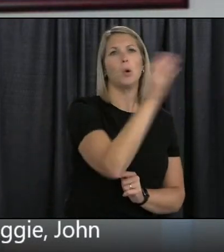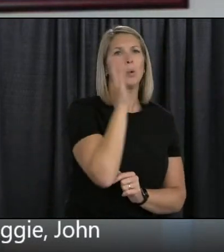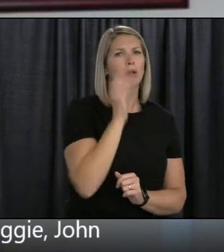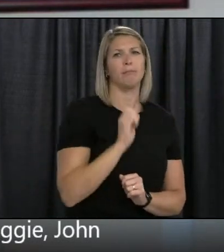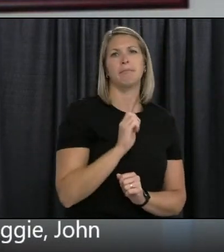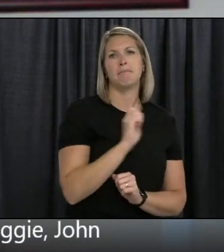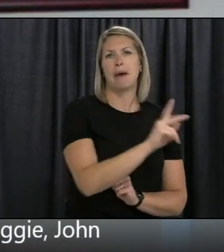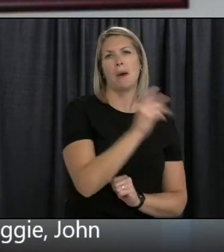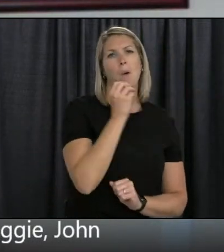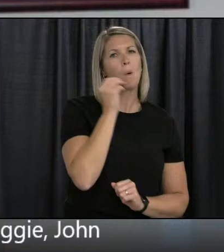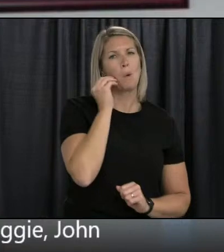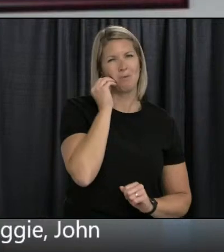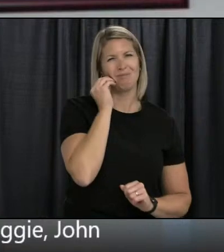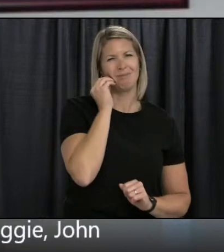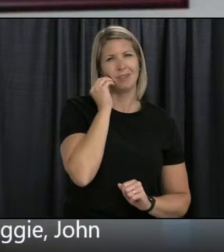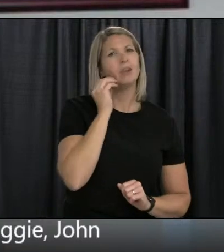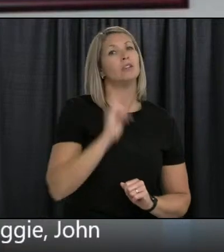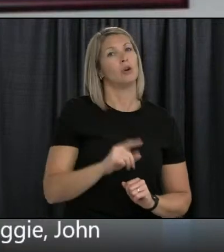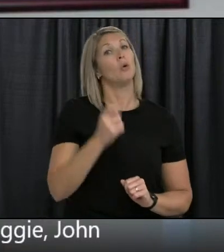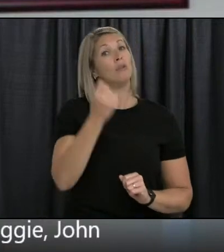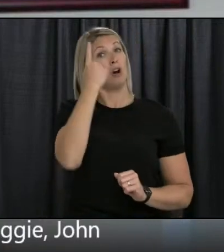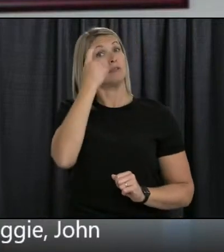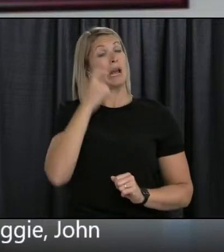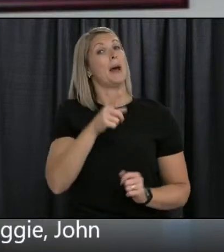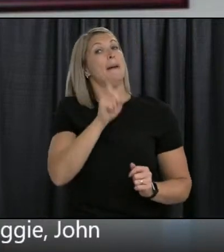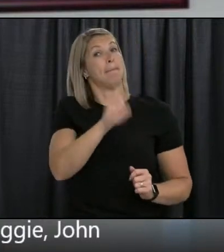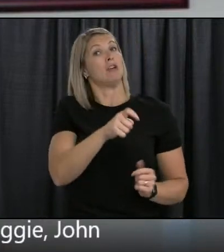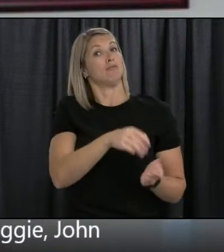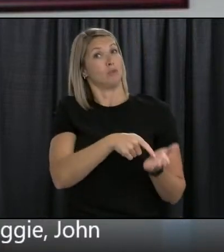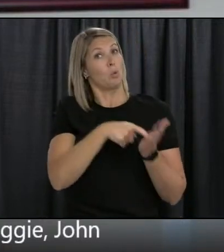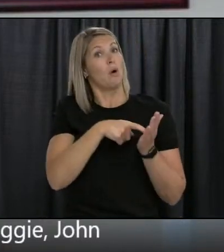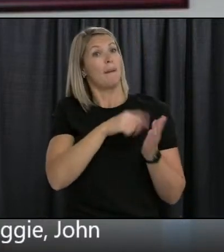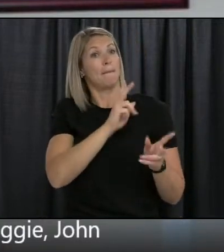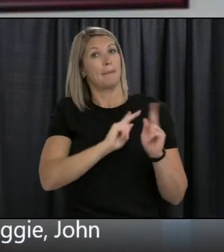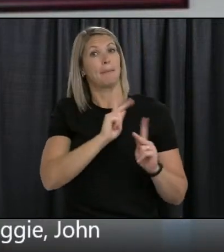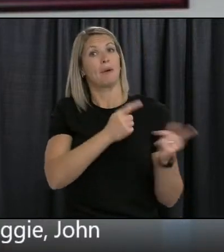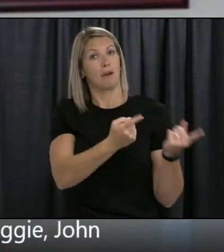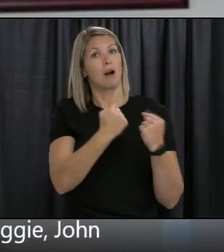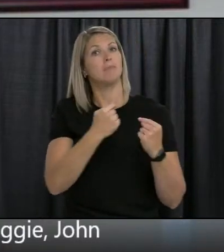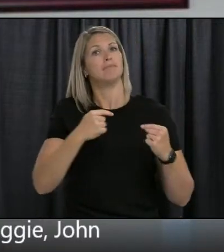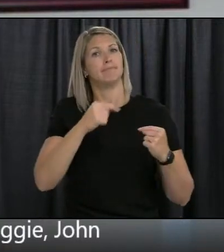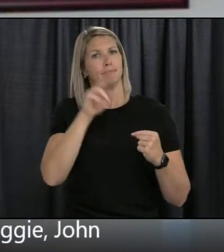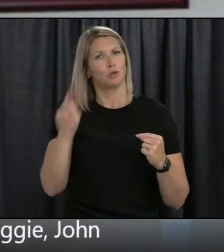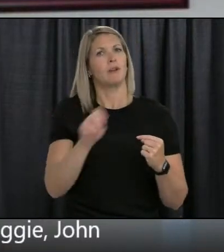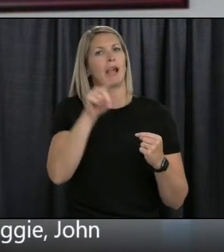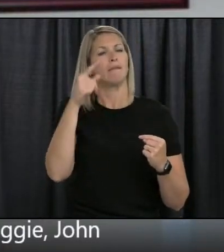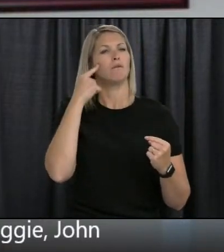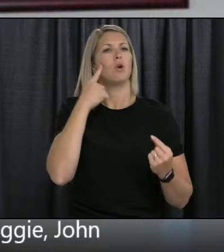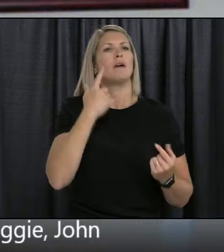to wherever their home port, as it were, was. There's no roaming